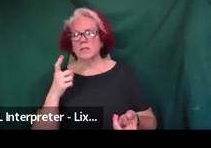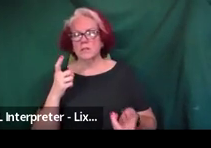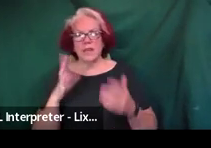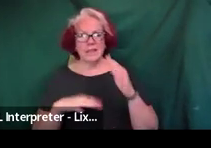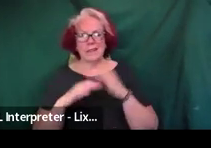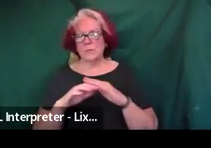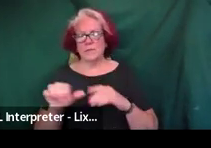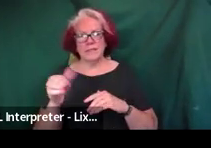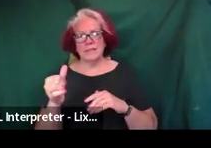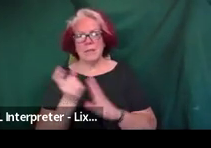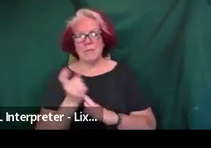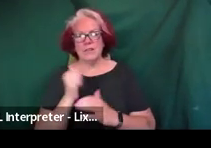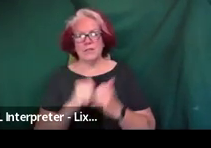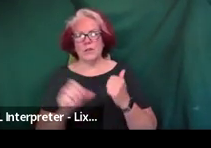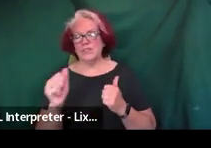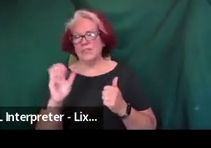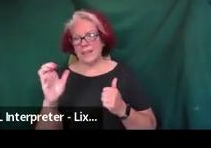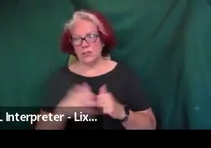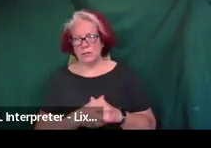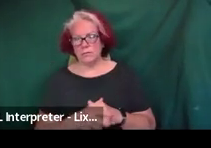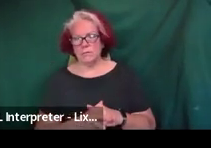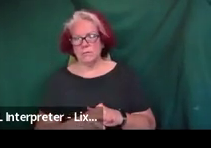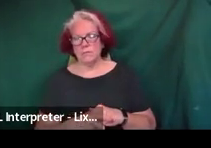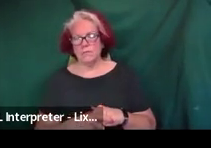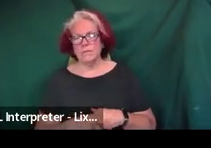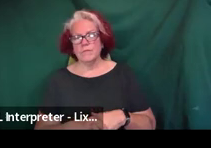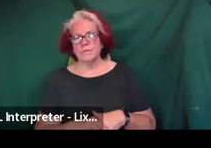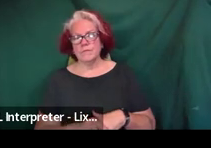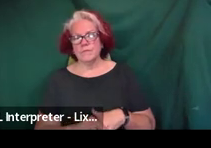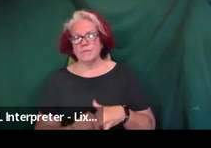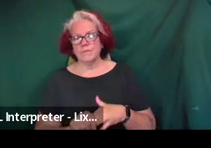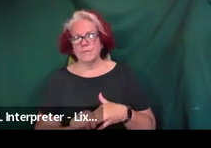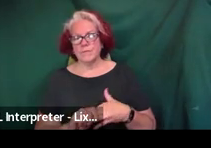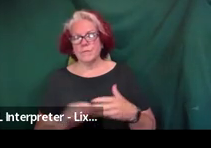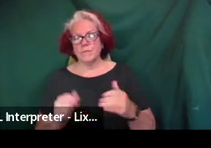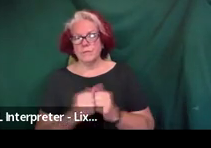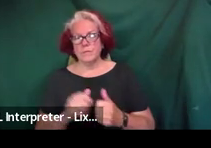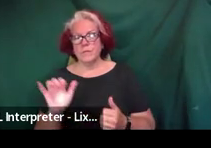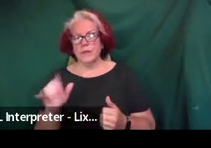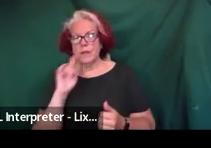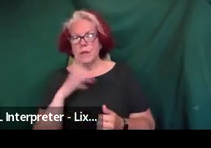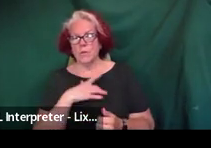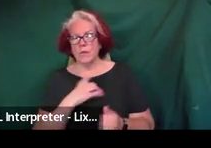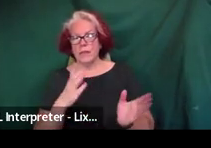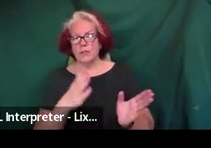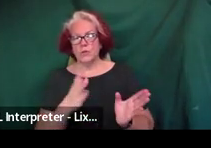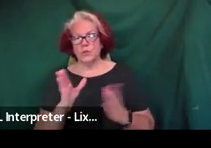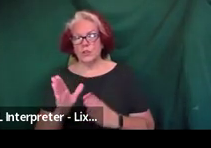per section, but it doesn't have to be equal time. So with that, I'd like to shift